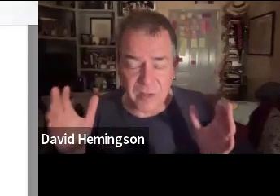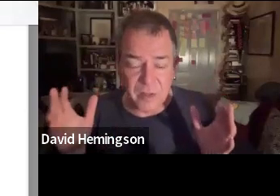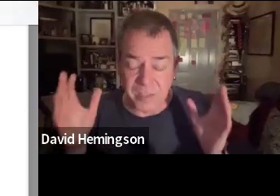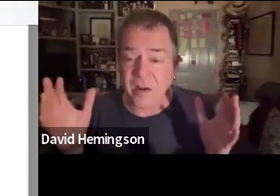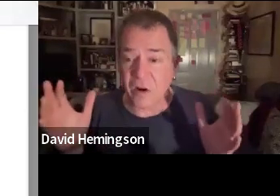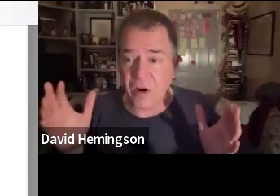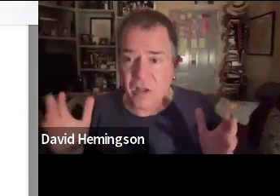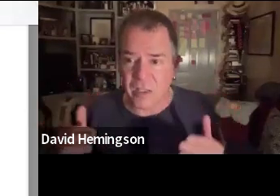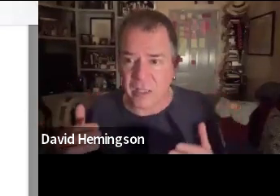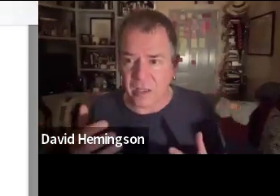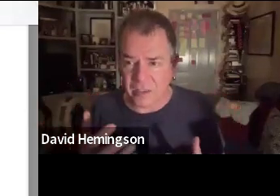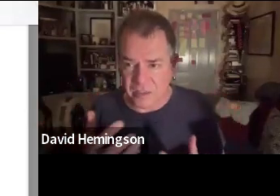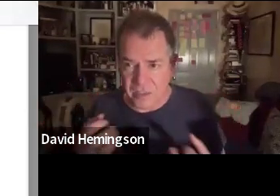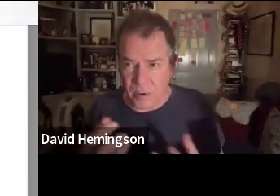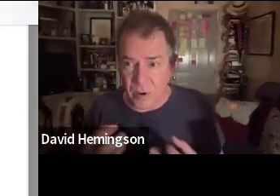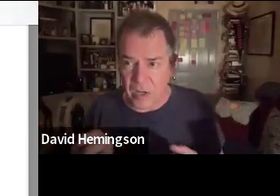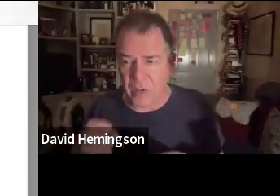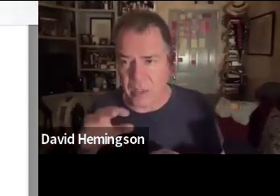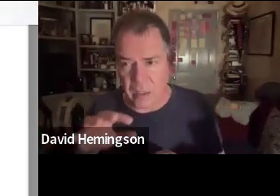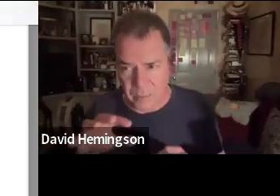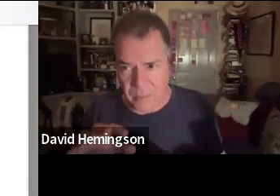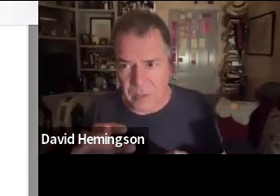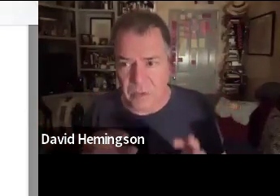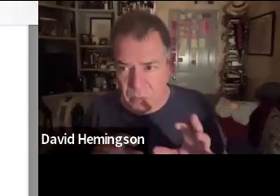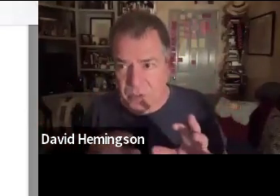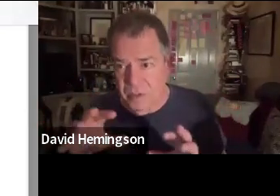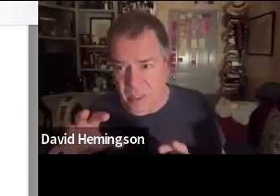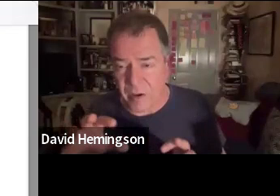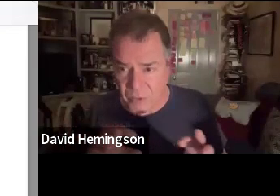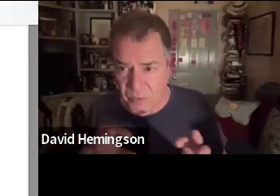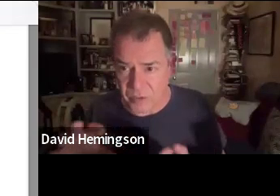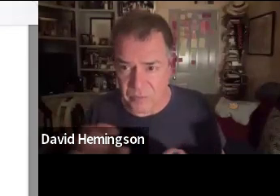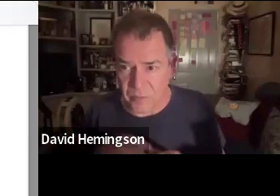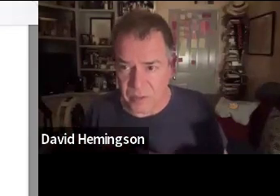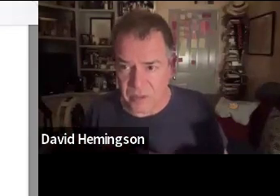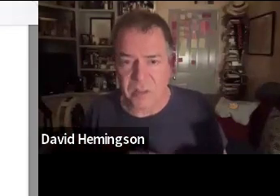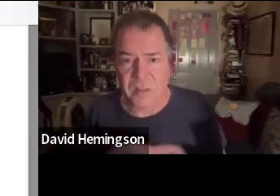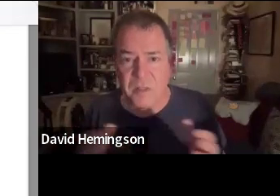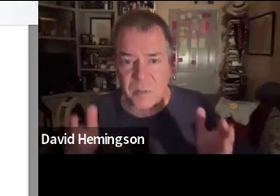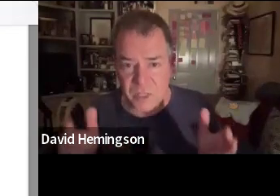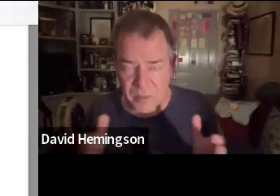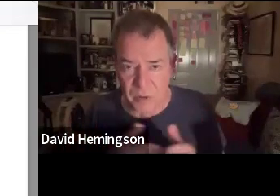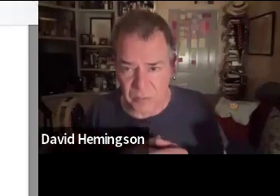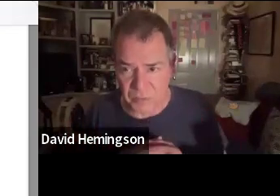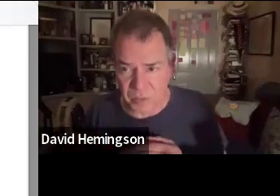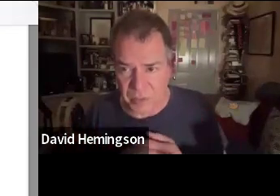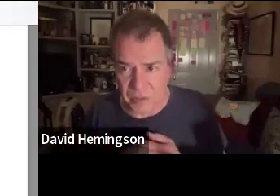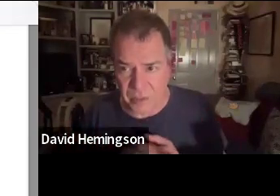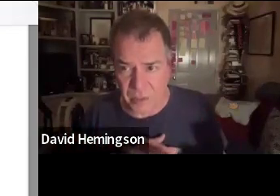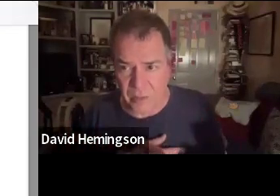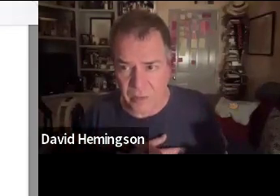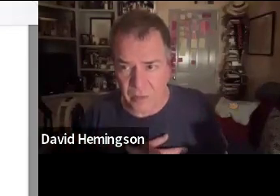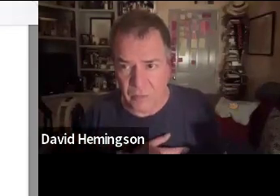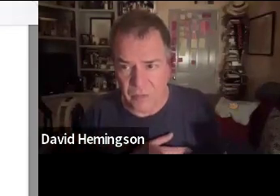totality of my terror, and like kind of tease it apart and go like, here's what I want you to think about and what you want you to focus on. So this to me is the most intimate moment between them in